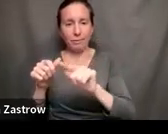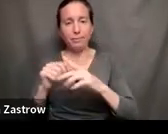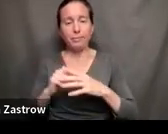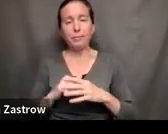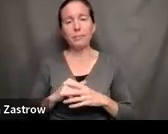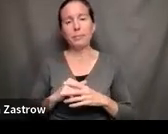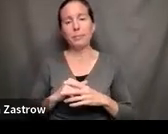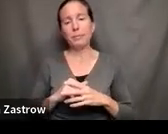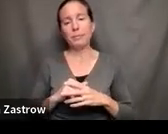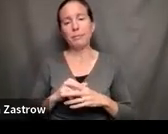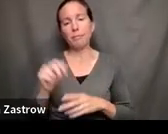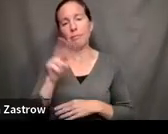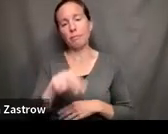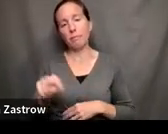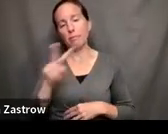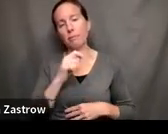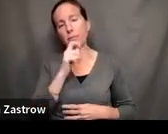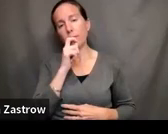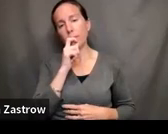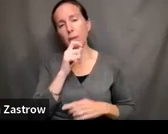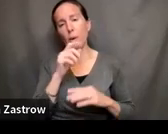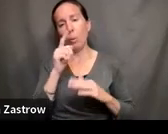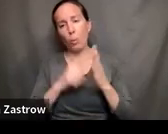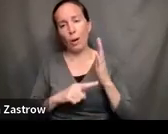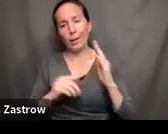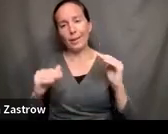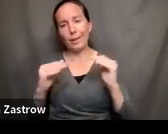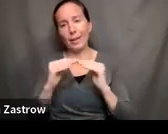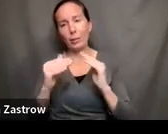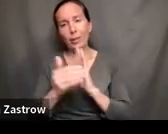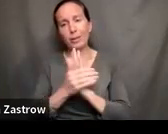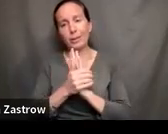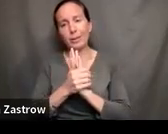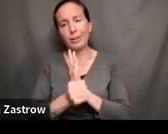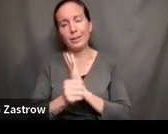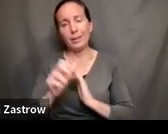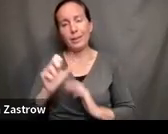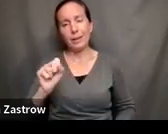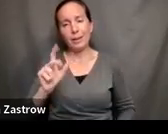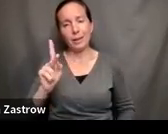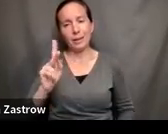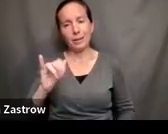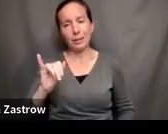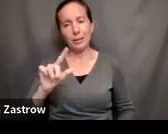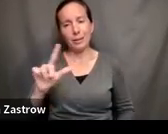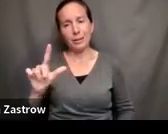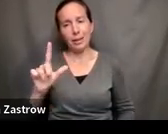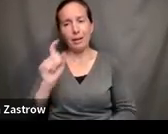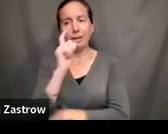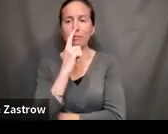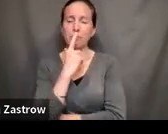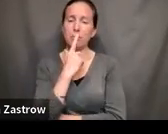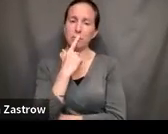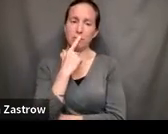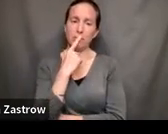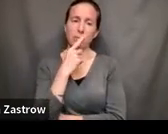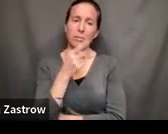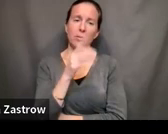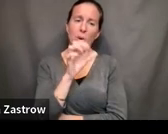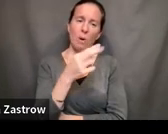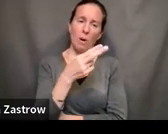would categorize as a skill? What things do you see in here that you would say, oh, that's a